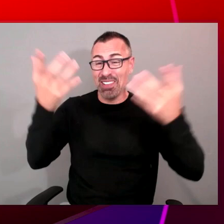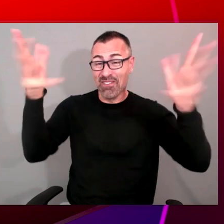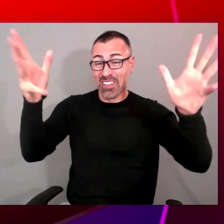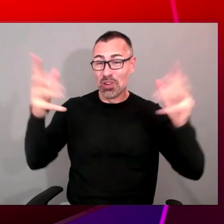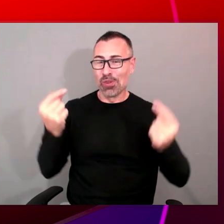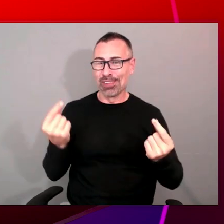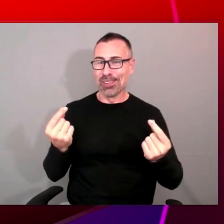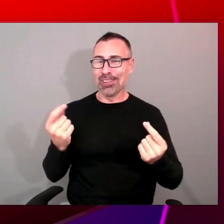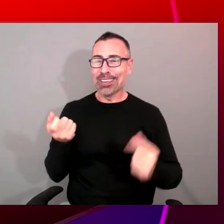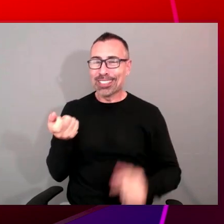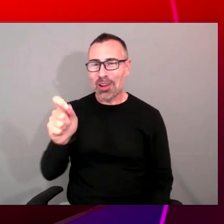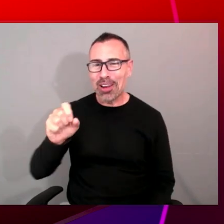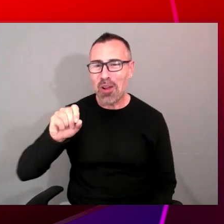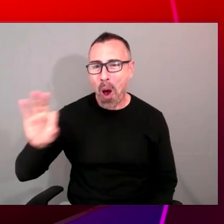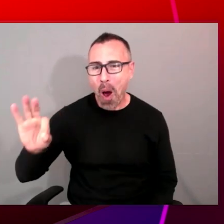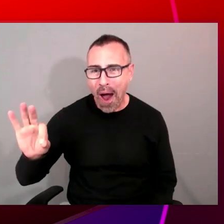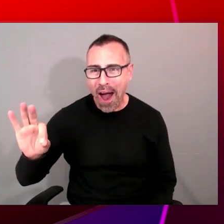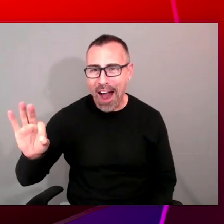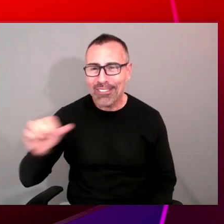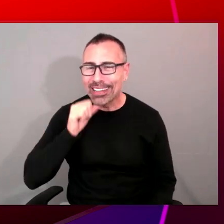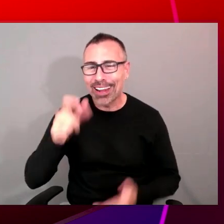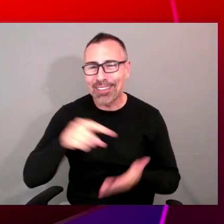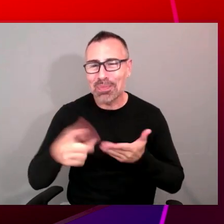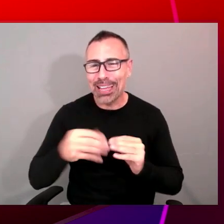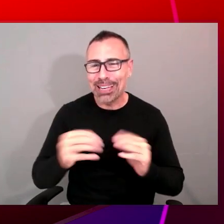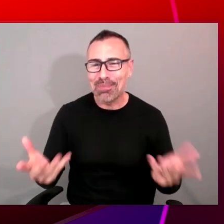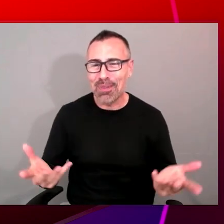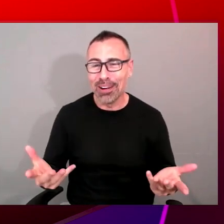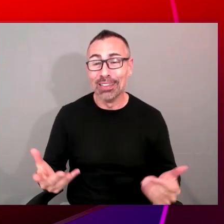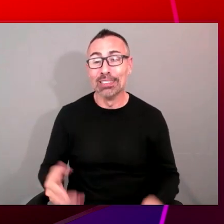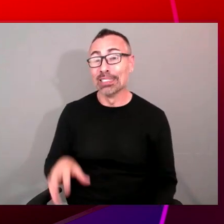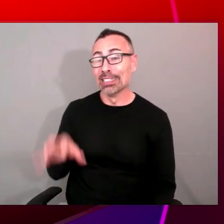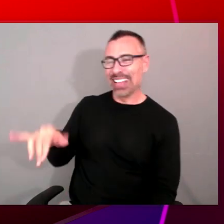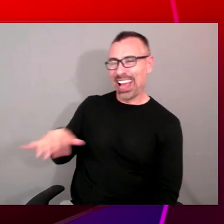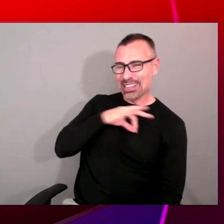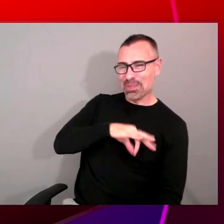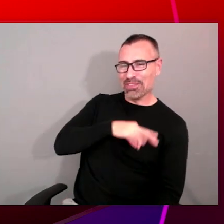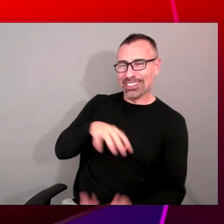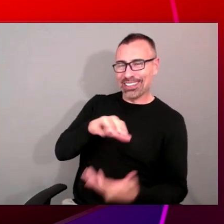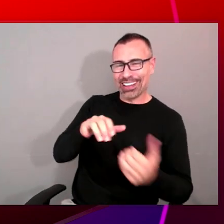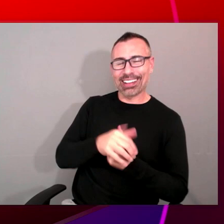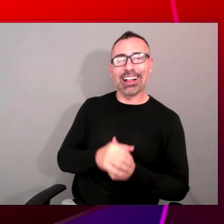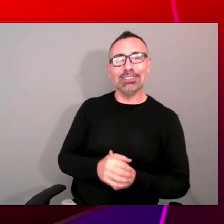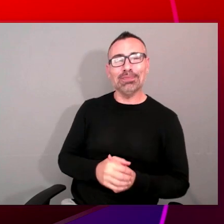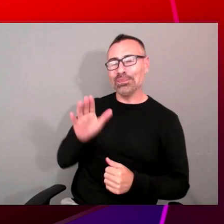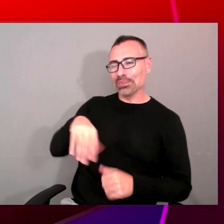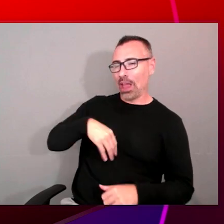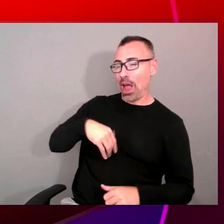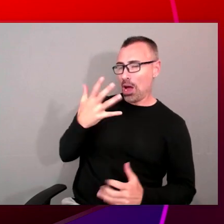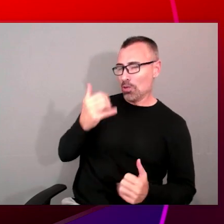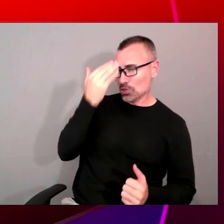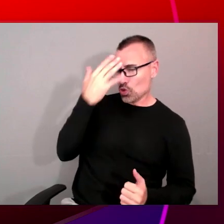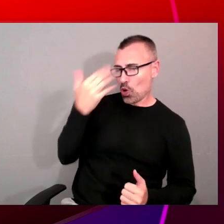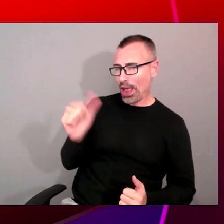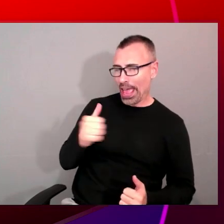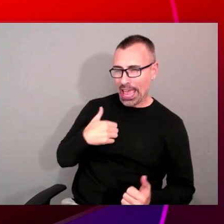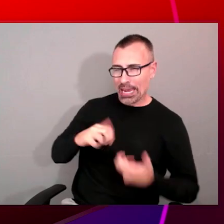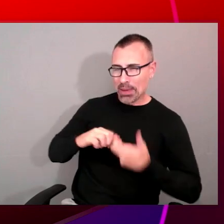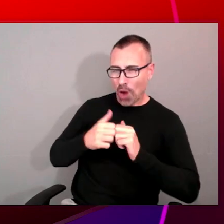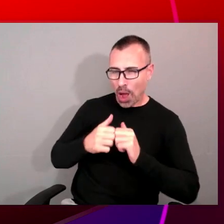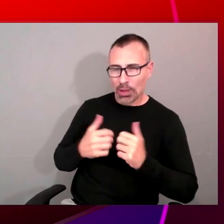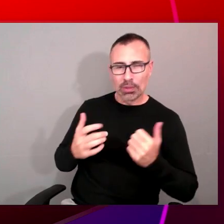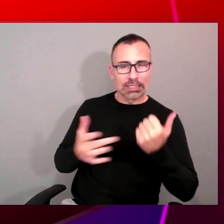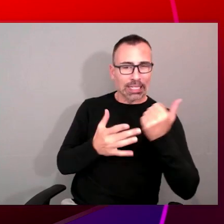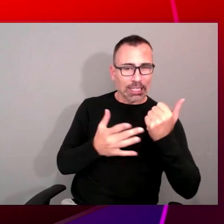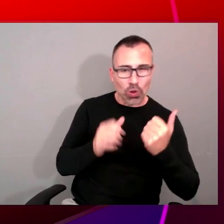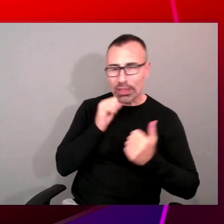is correct. Benefits of the cloud. Changes everything. So I would love to know, was there any hurdles, non-technical or technical, that you